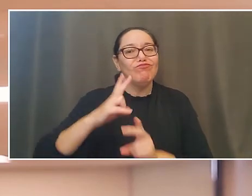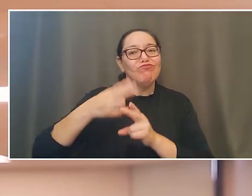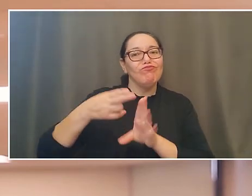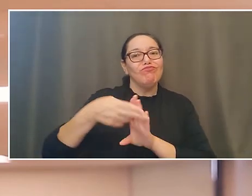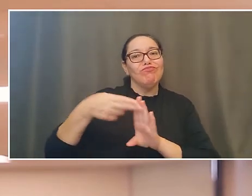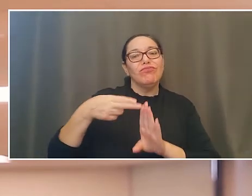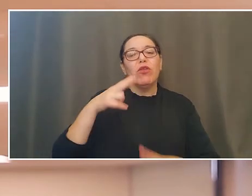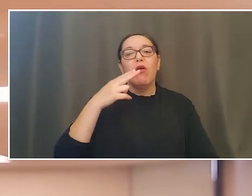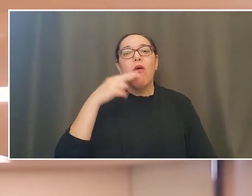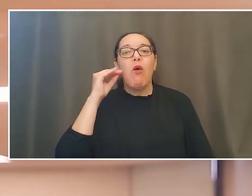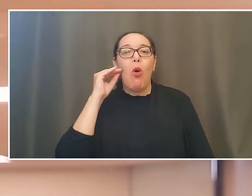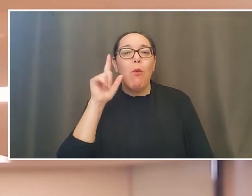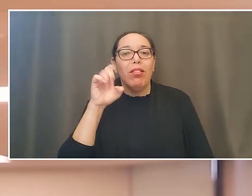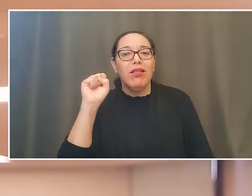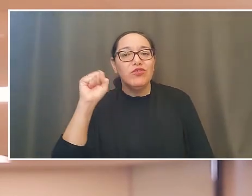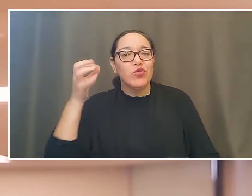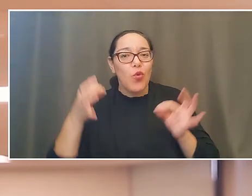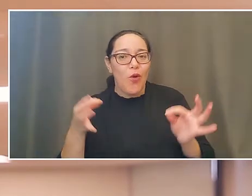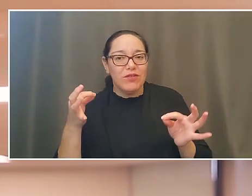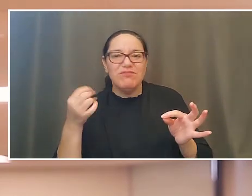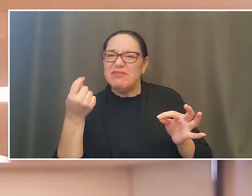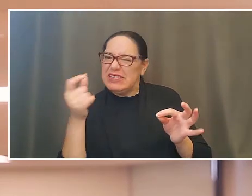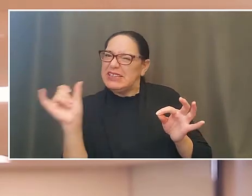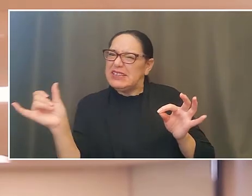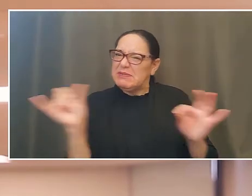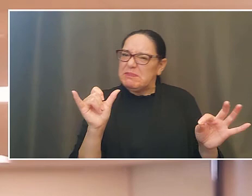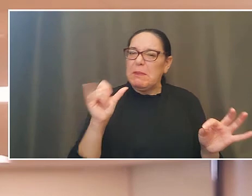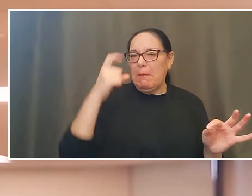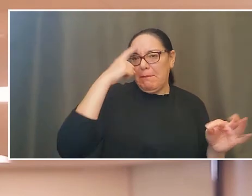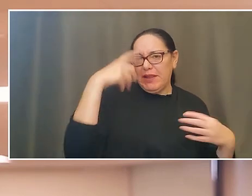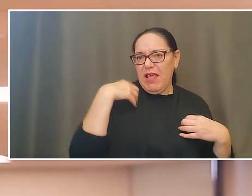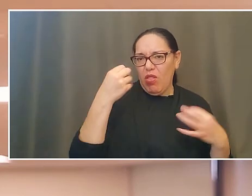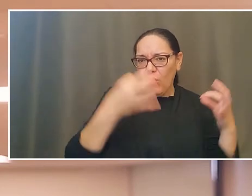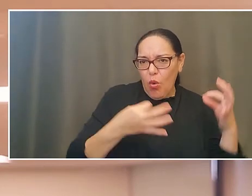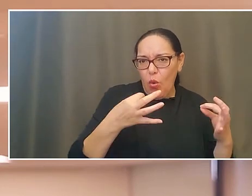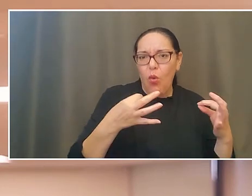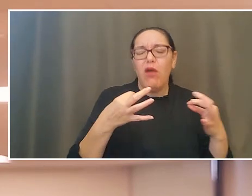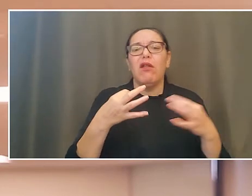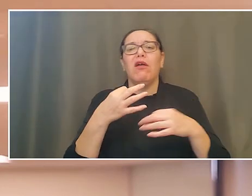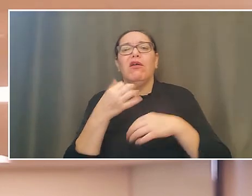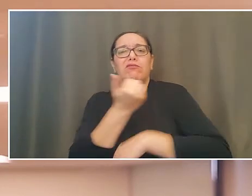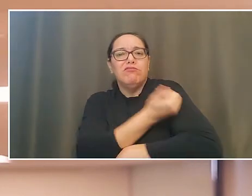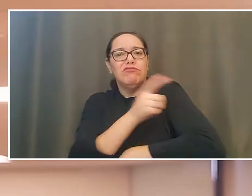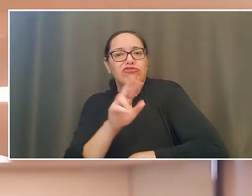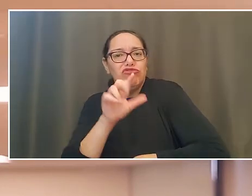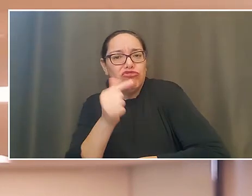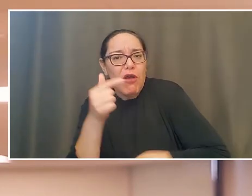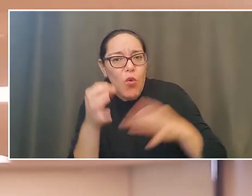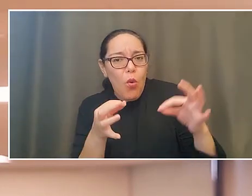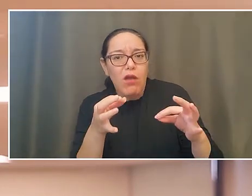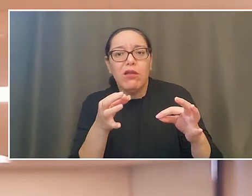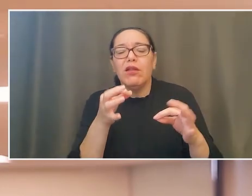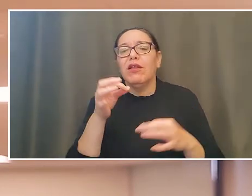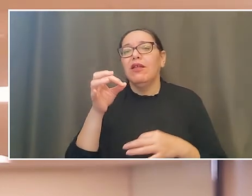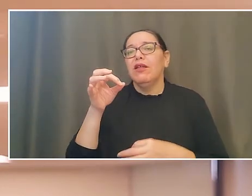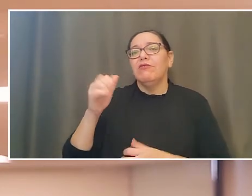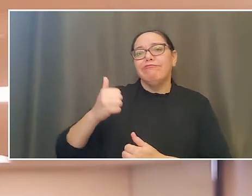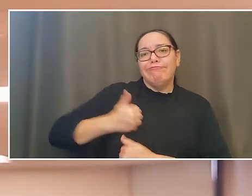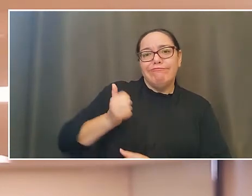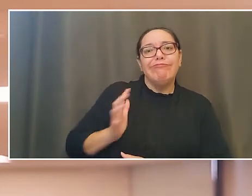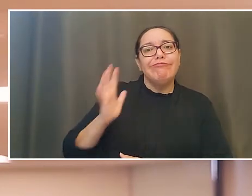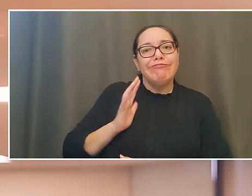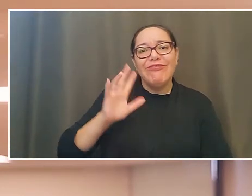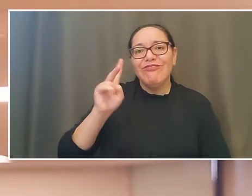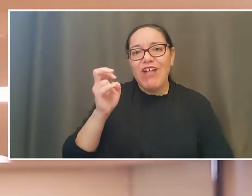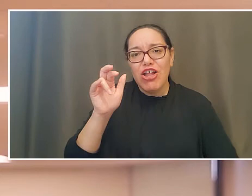homeless courts. They're similar to mental health courts, drug courts, and veterans courts. The goal of the homeless court is to